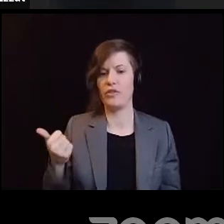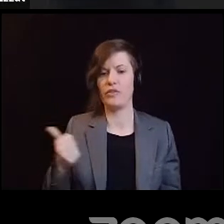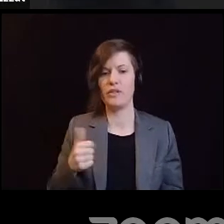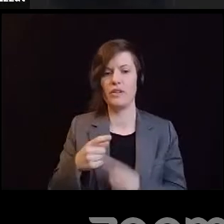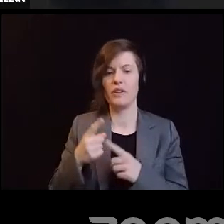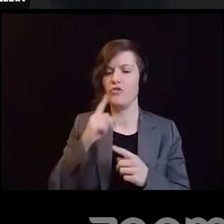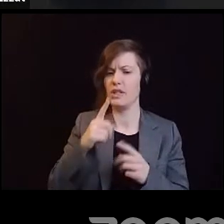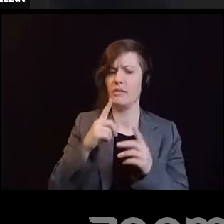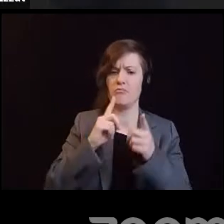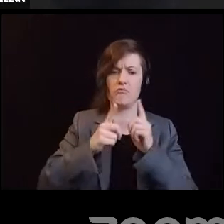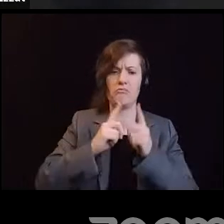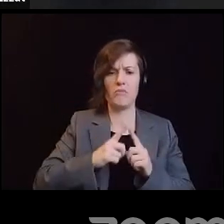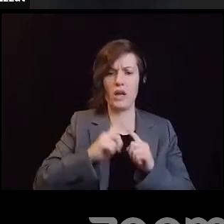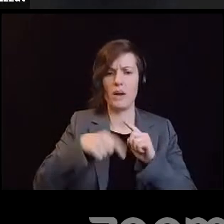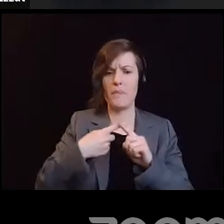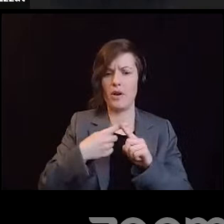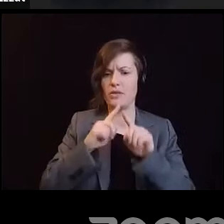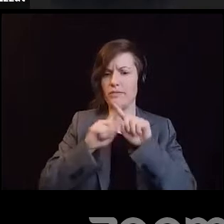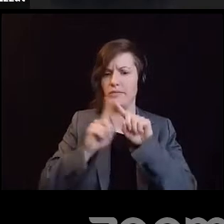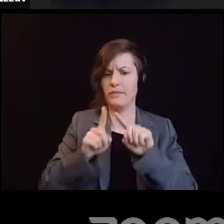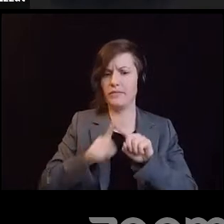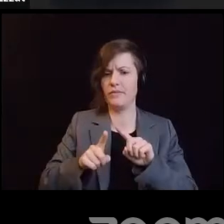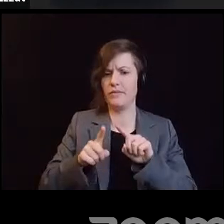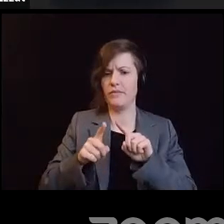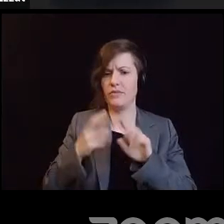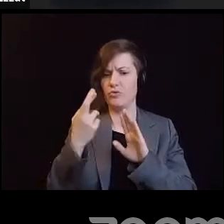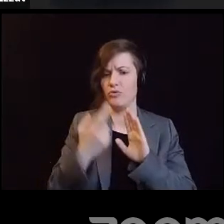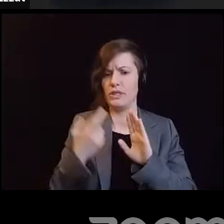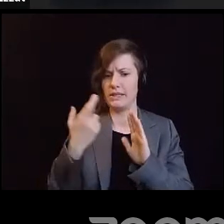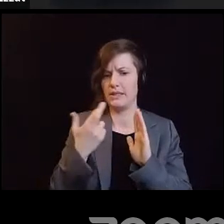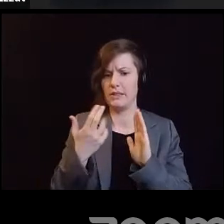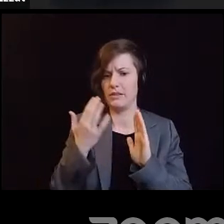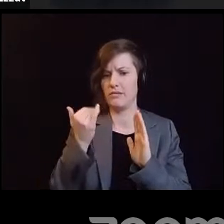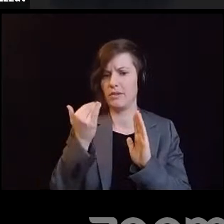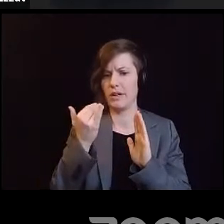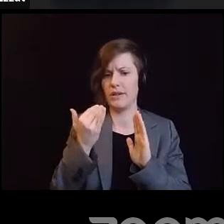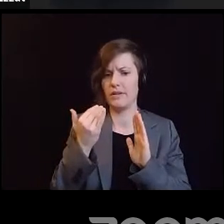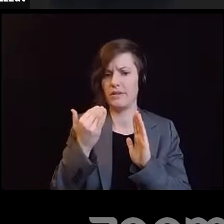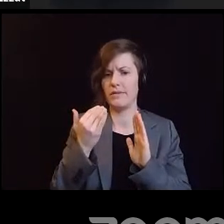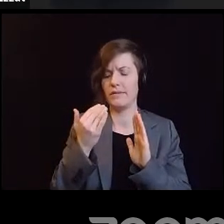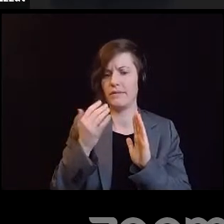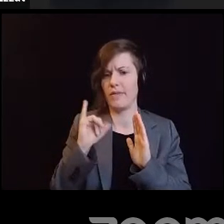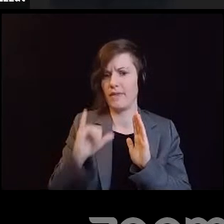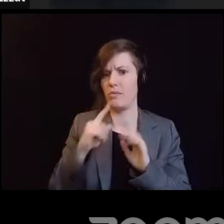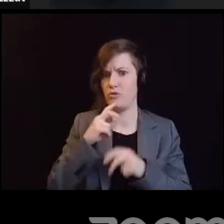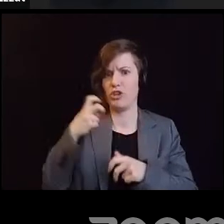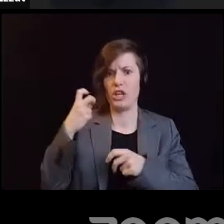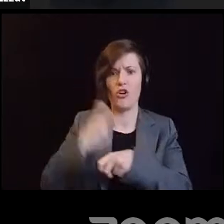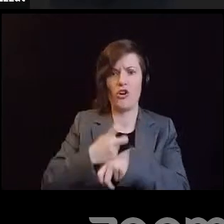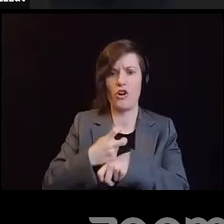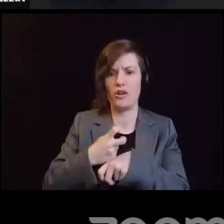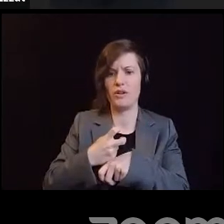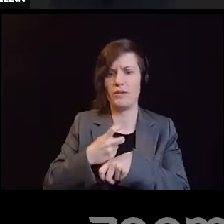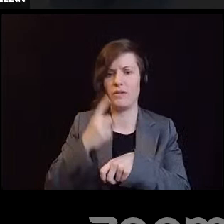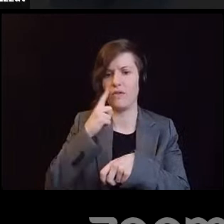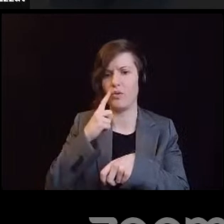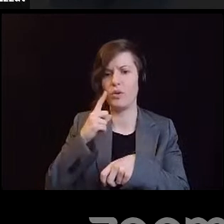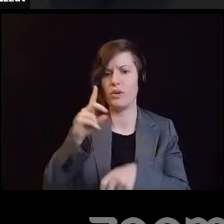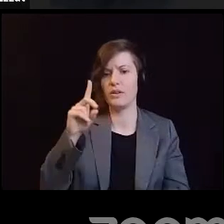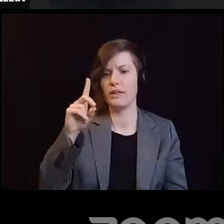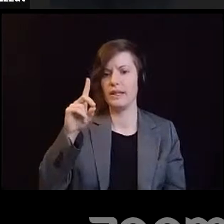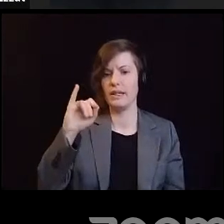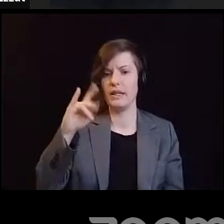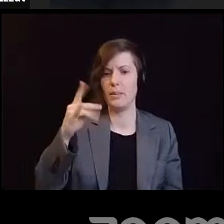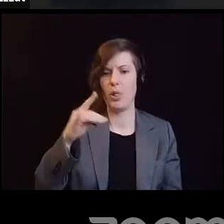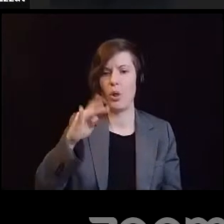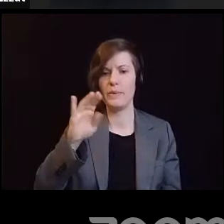Oh, and then I guess one last thing too, you know, Amr had alluded to this. I think in trying to understand the Brotherhood over the